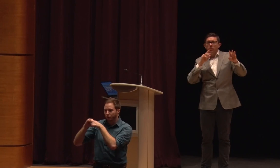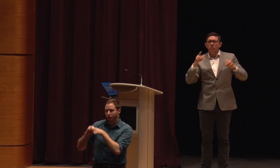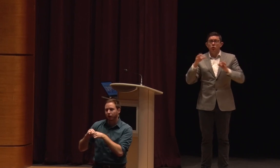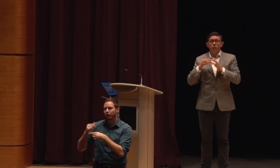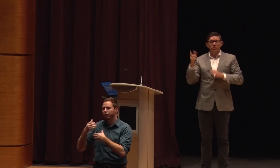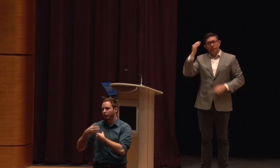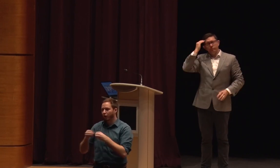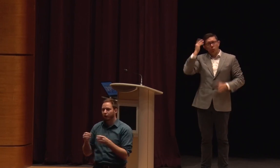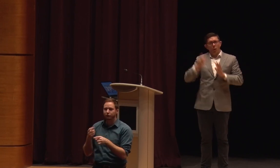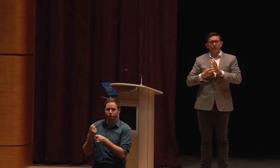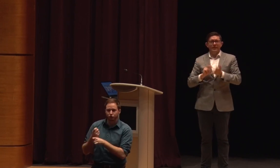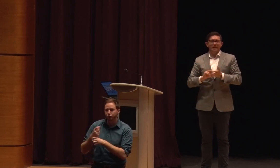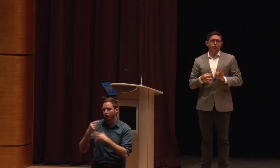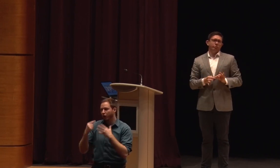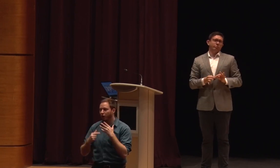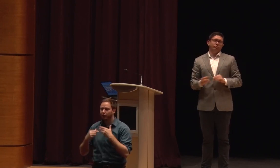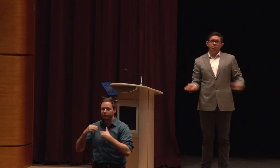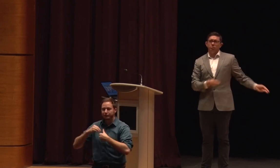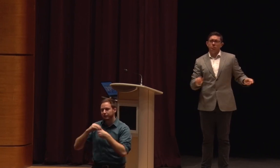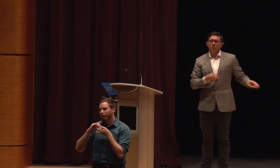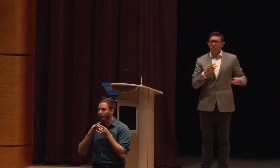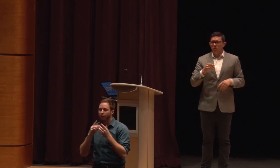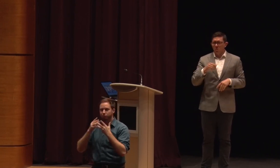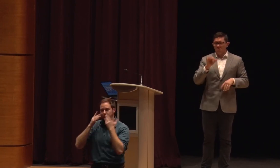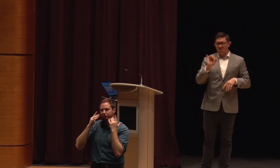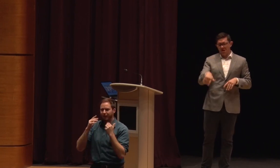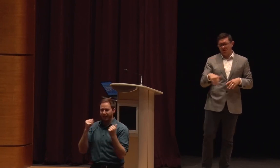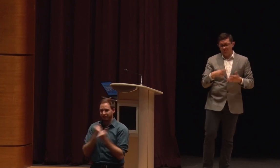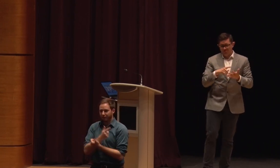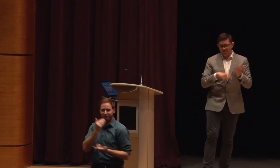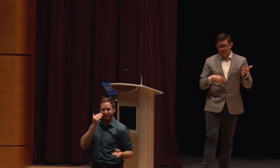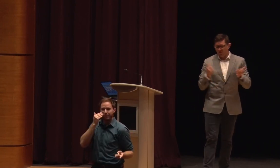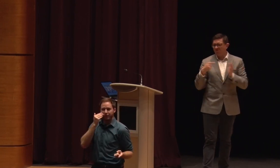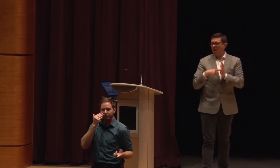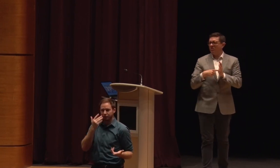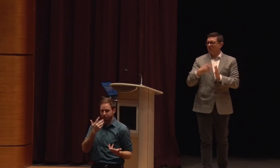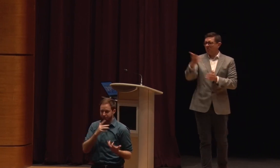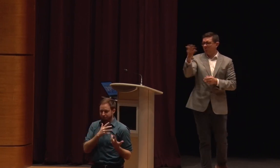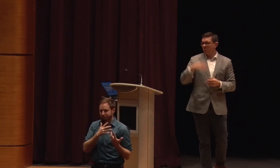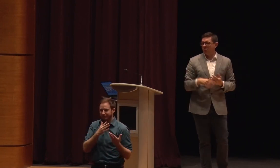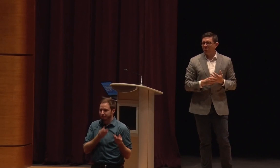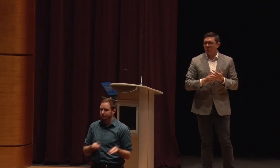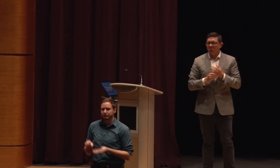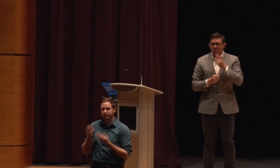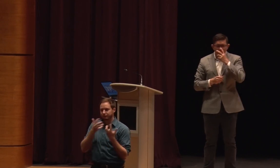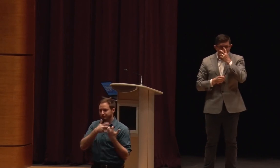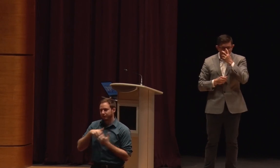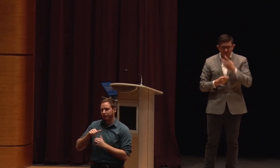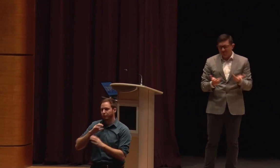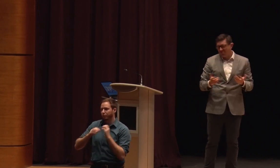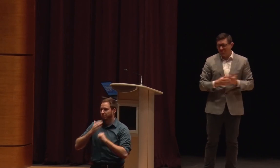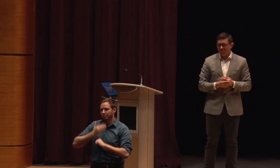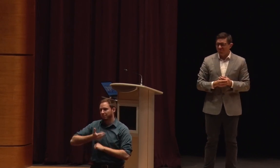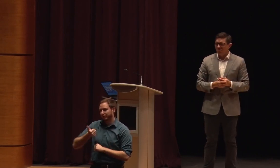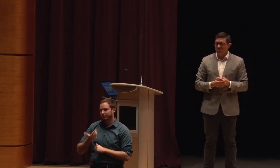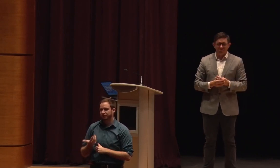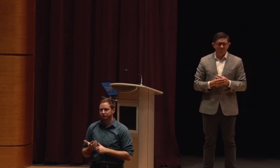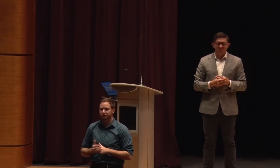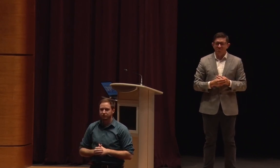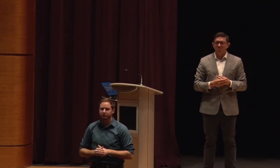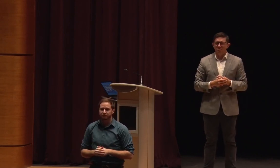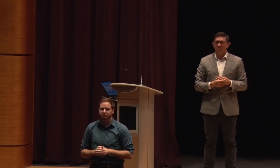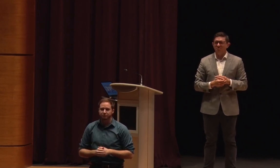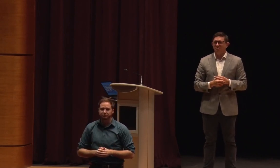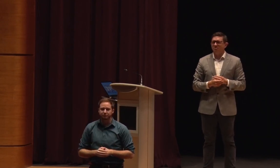office jokes and jargon, so they're just able to really facilitate that communication in a more efficient way.